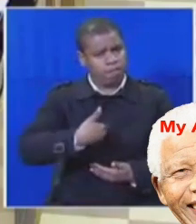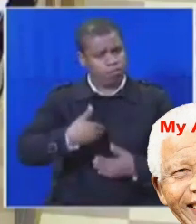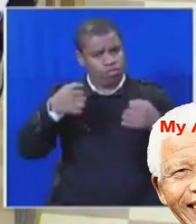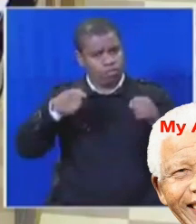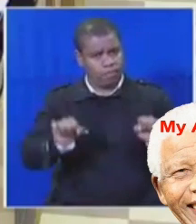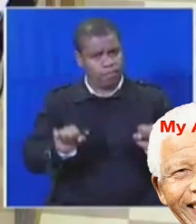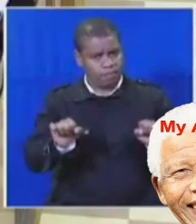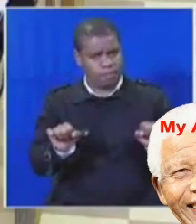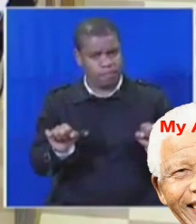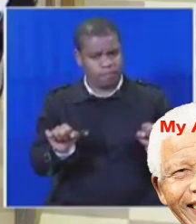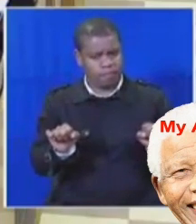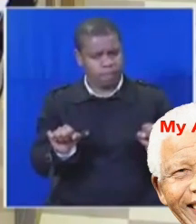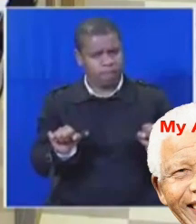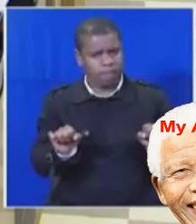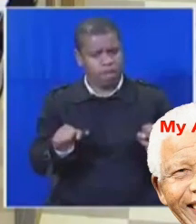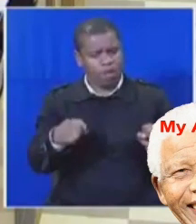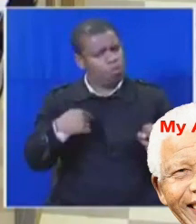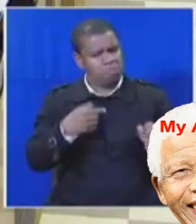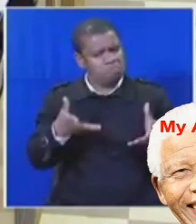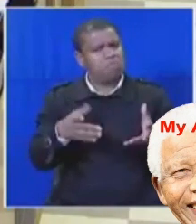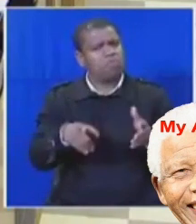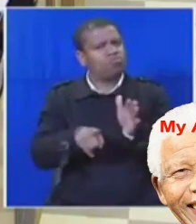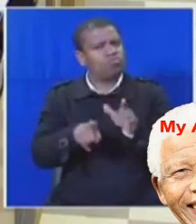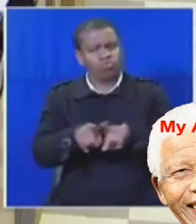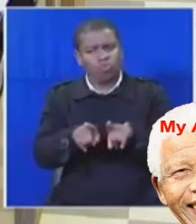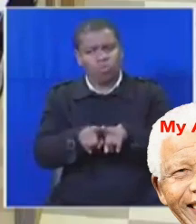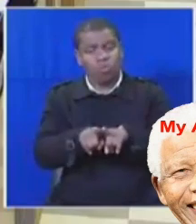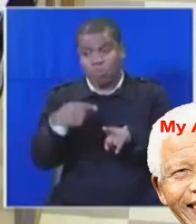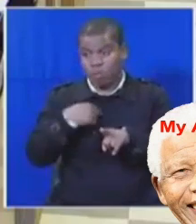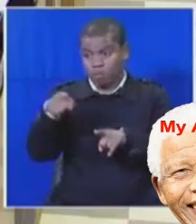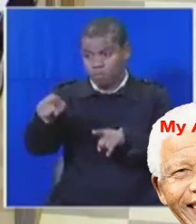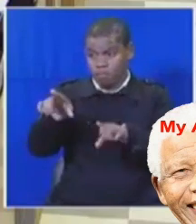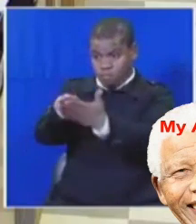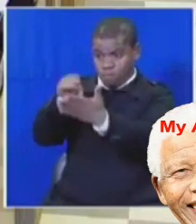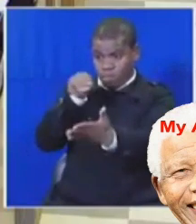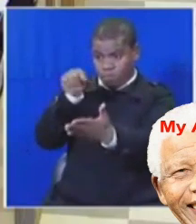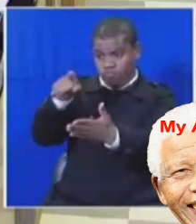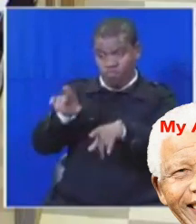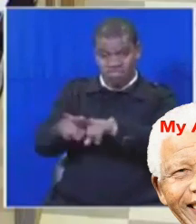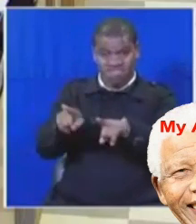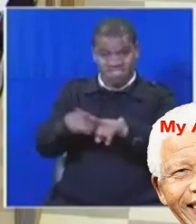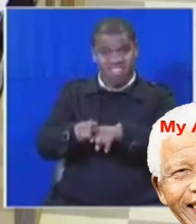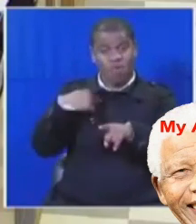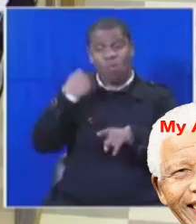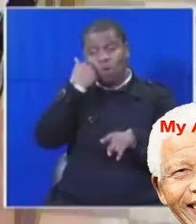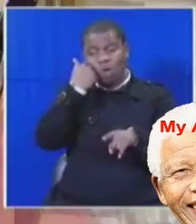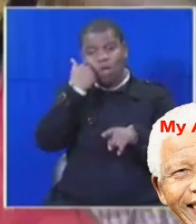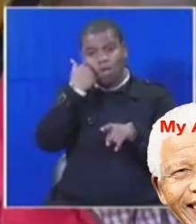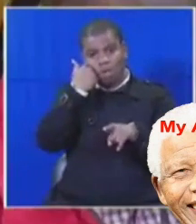we can of course be as combative as the Chief Whip of the ANC, but please restrain